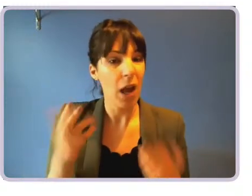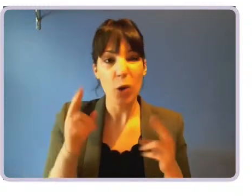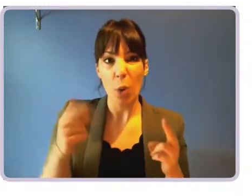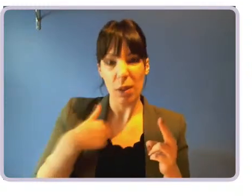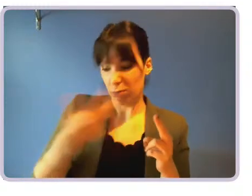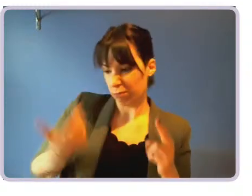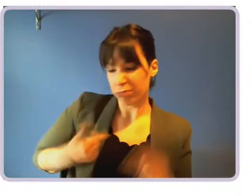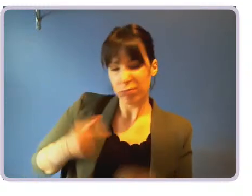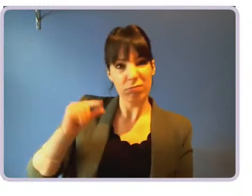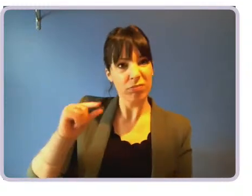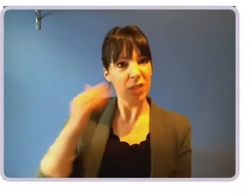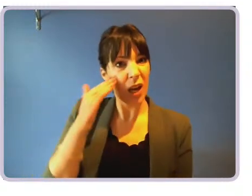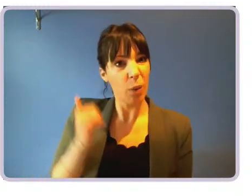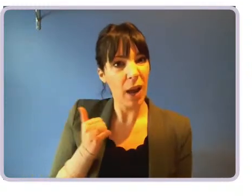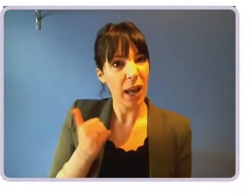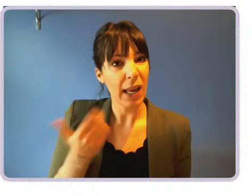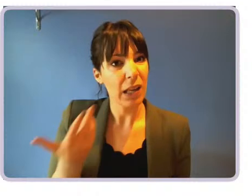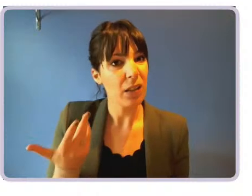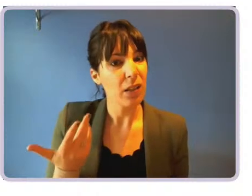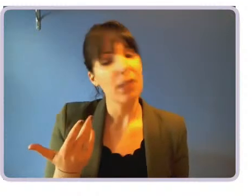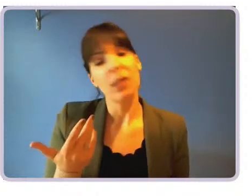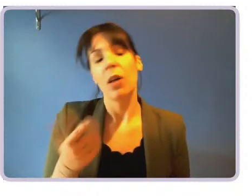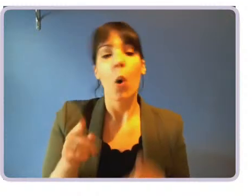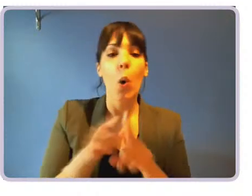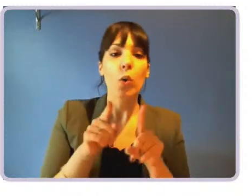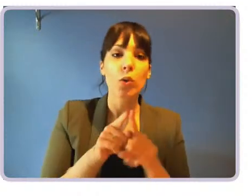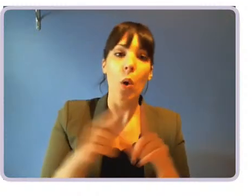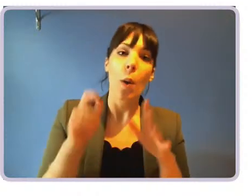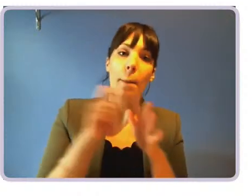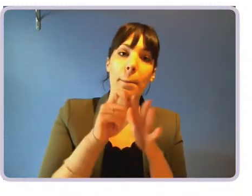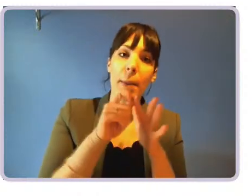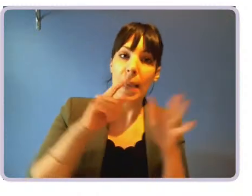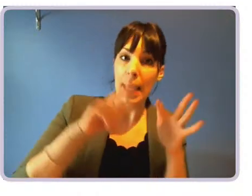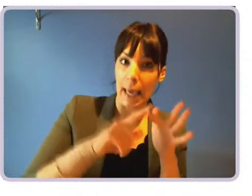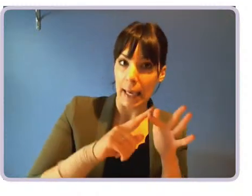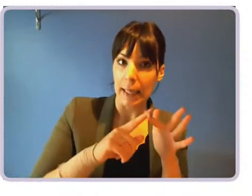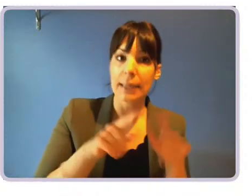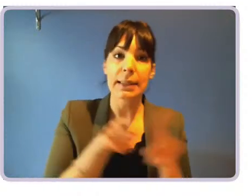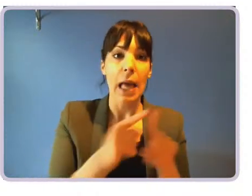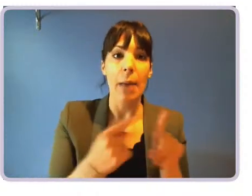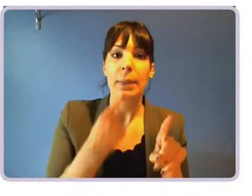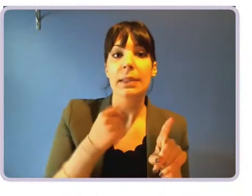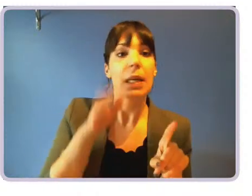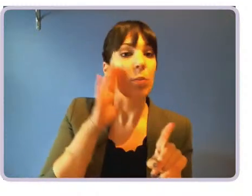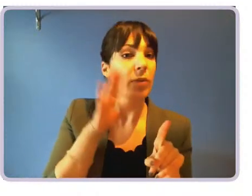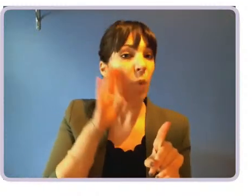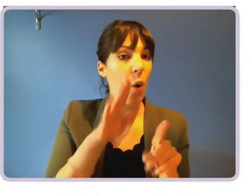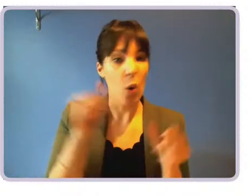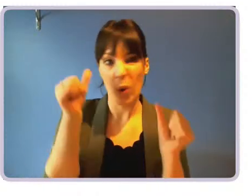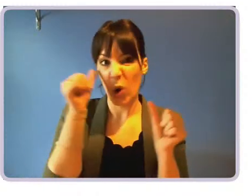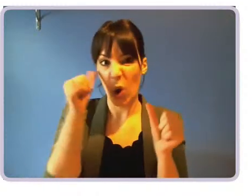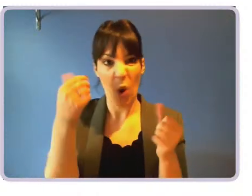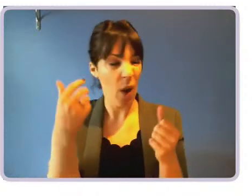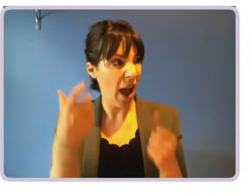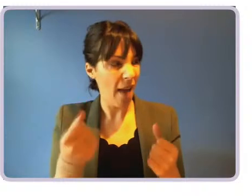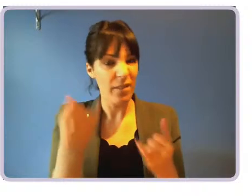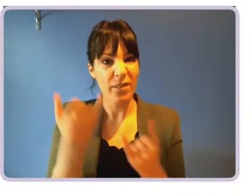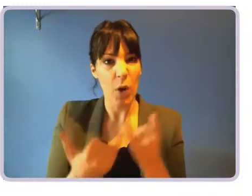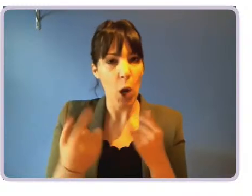it also, as I said, in relation to PPE, meant that there was a very complicated way in distributing